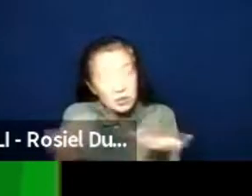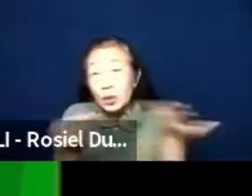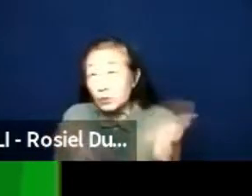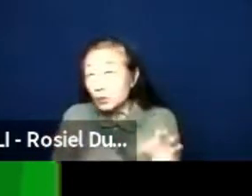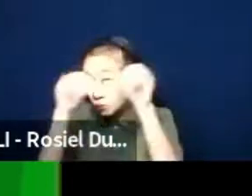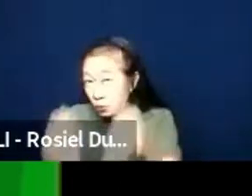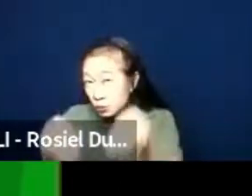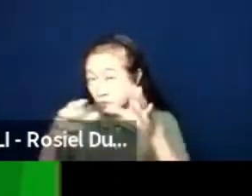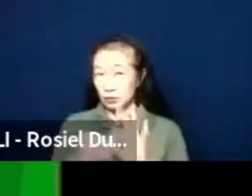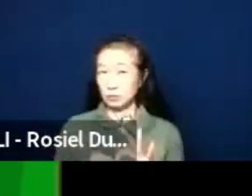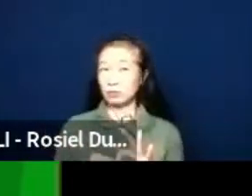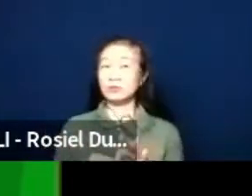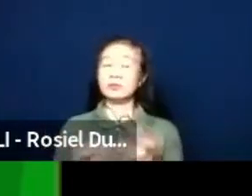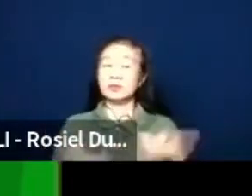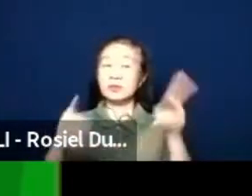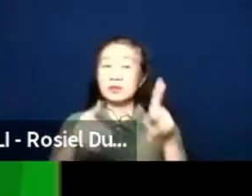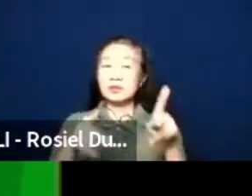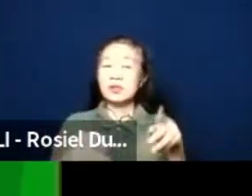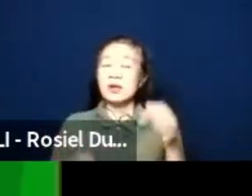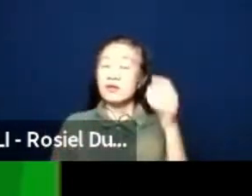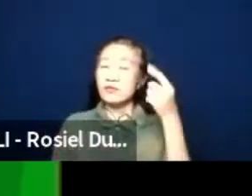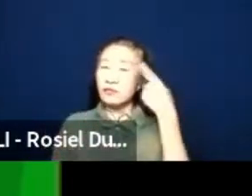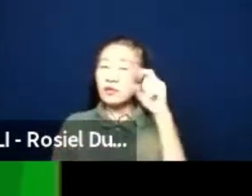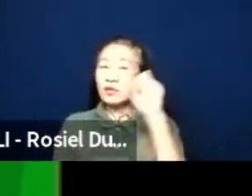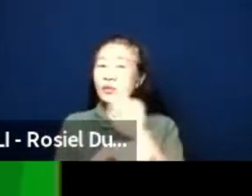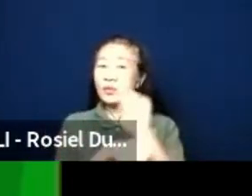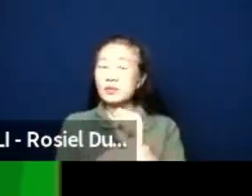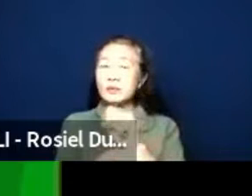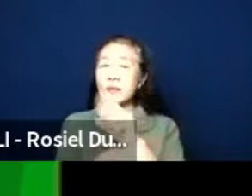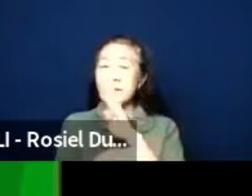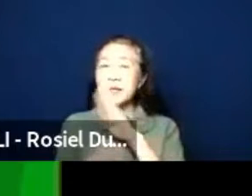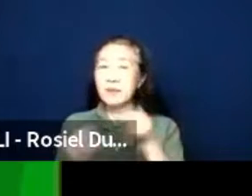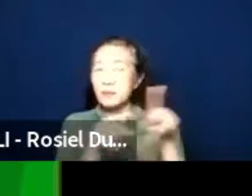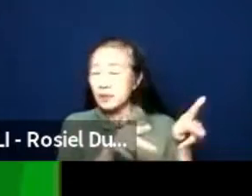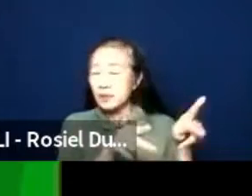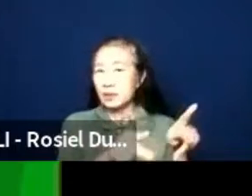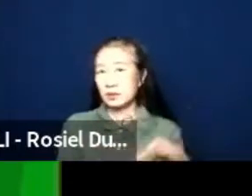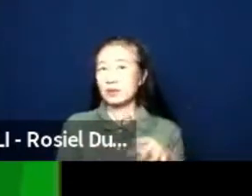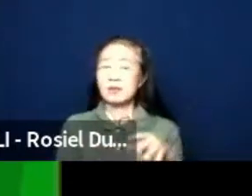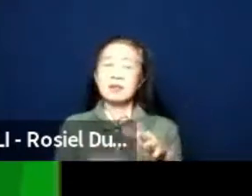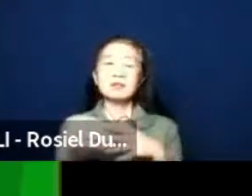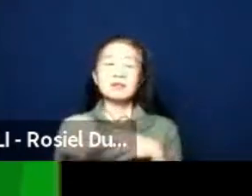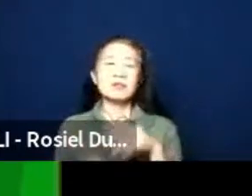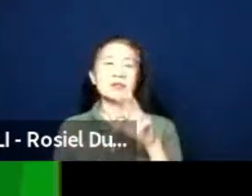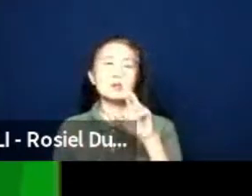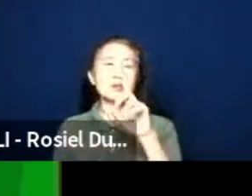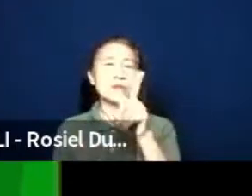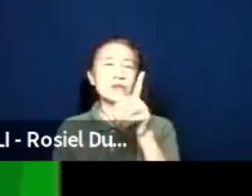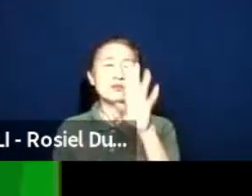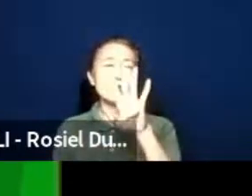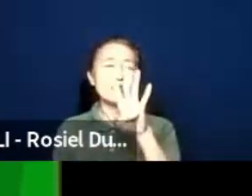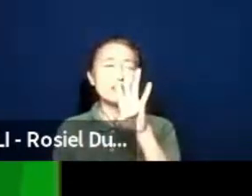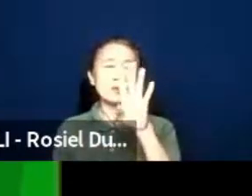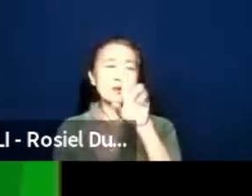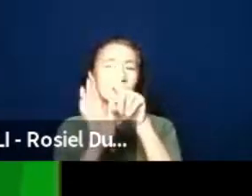Next, work. On your workplace, be prepared to shelter at work for at least 24 hours.